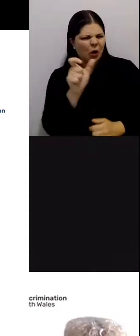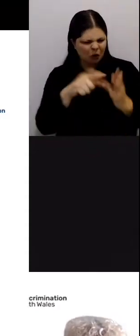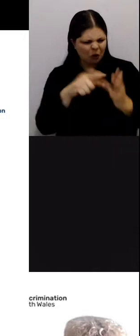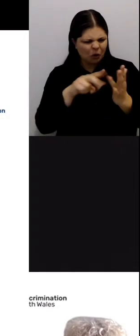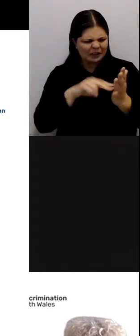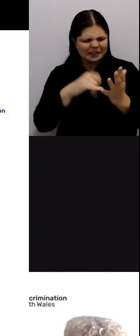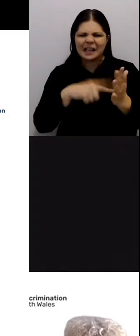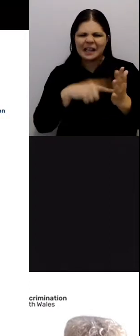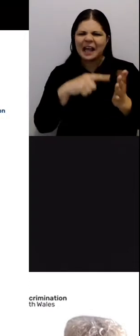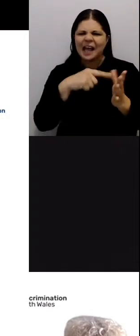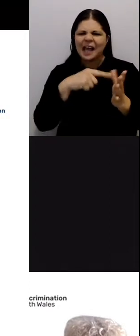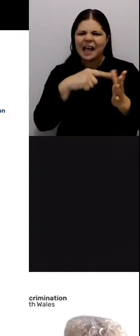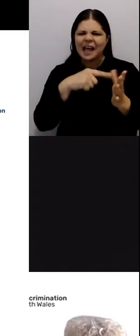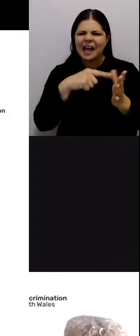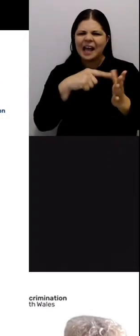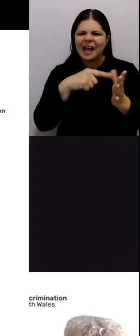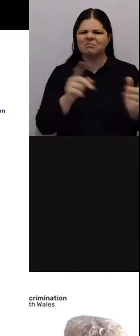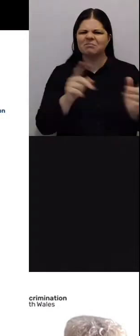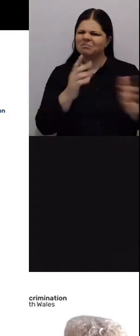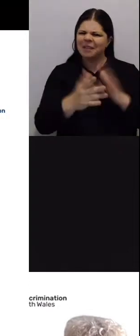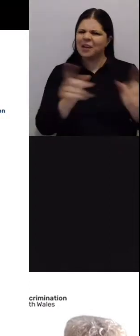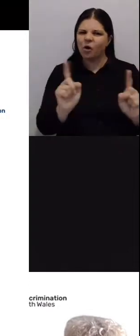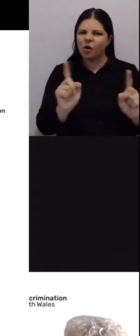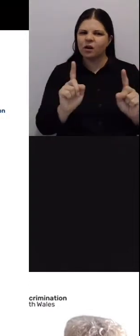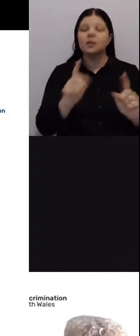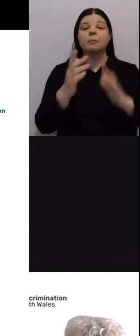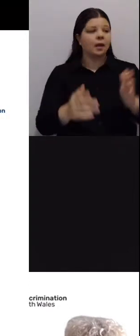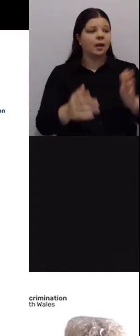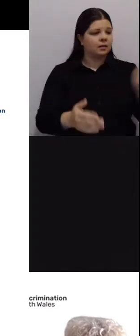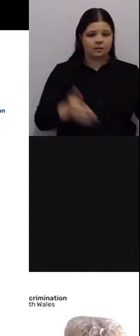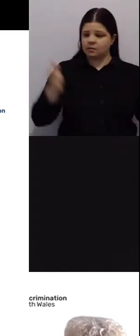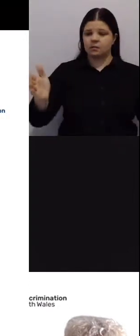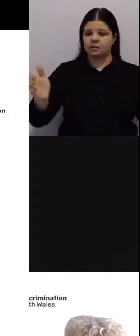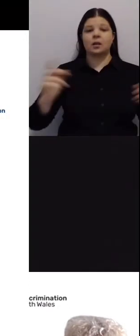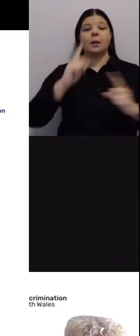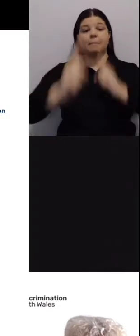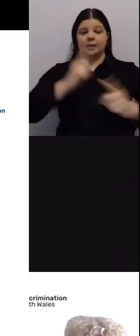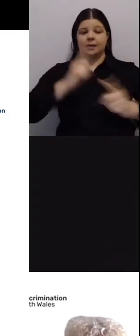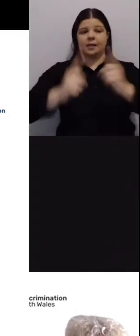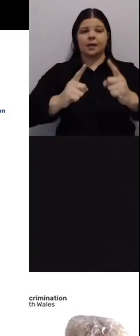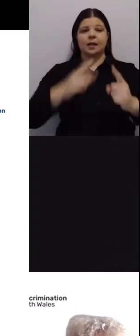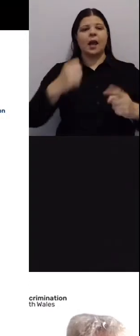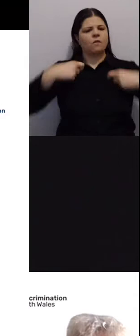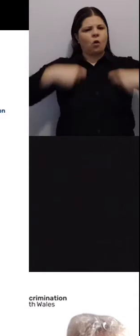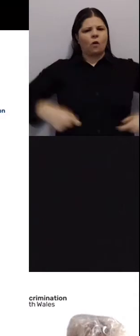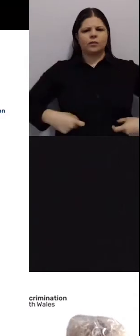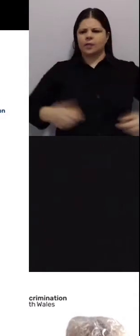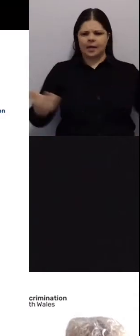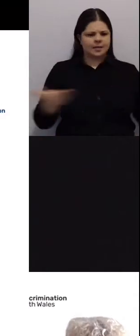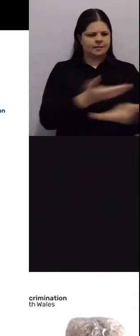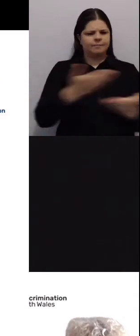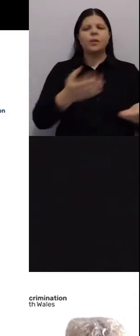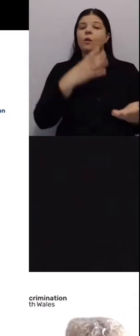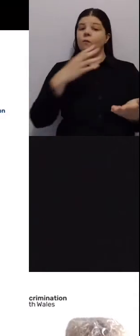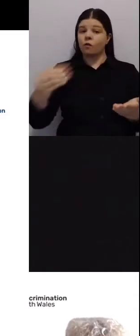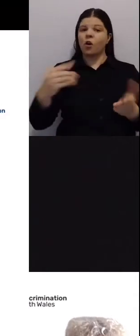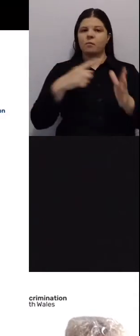Conciliation is a meeting between the parties, facilitated by a conciliation officer from Anti-Discrimination New South Wales.